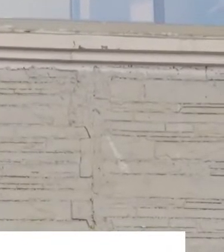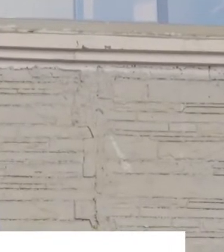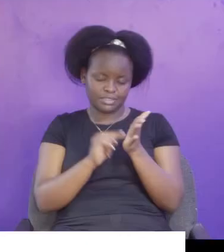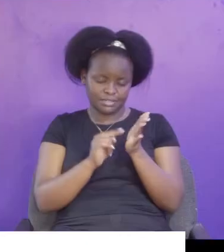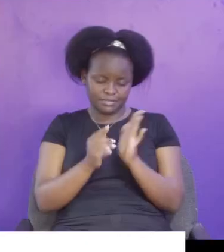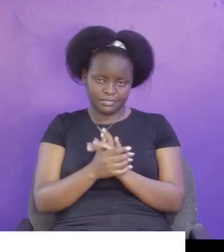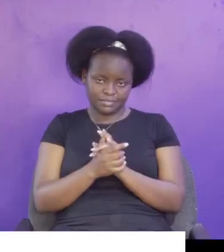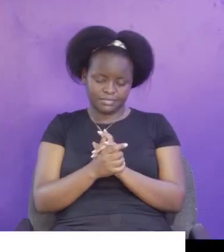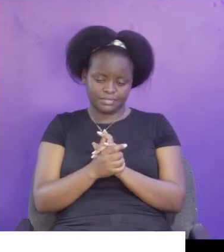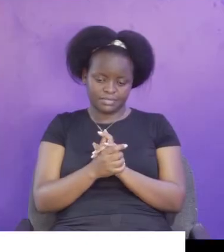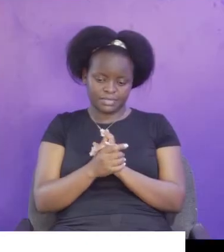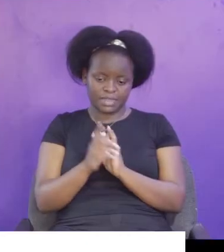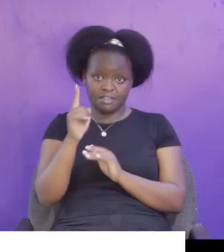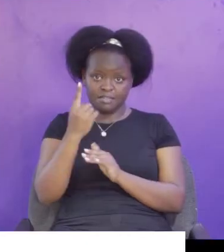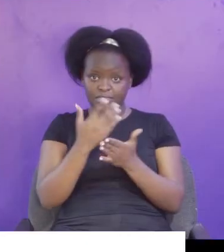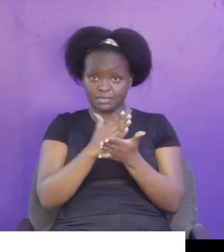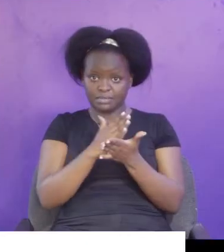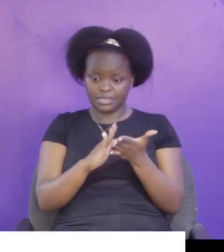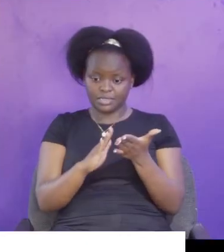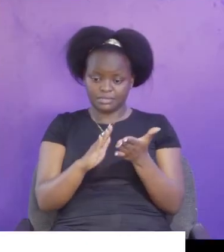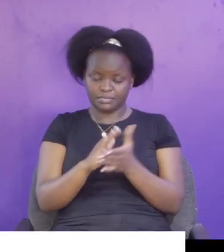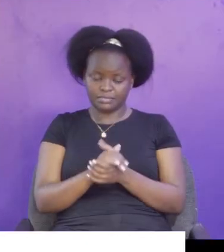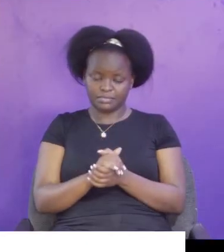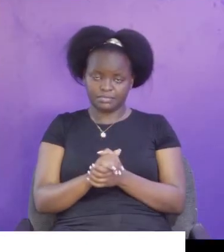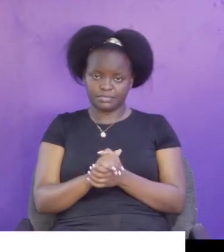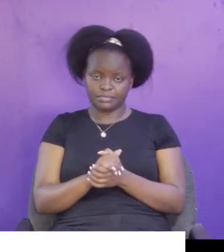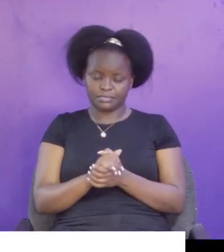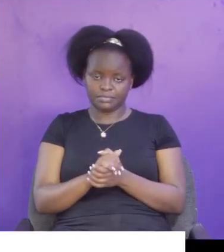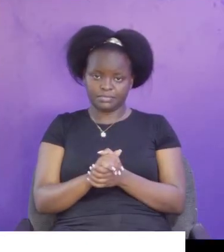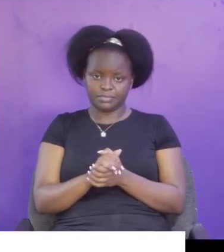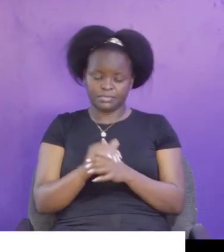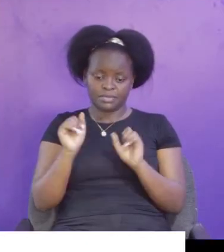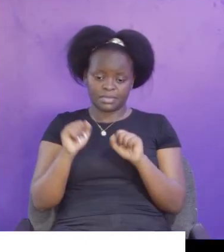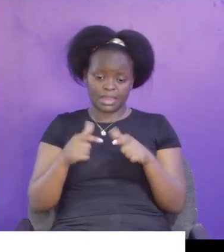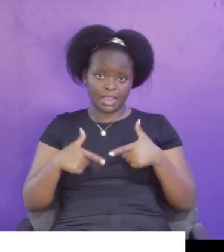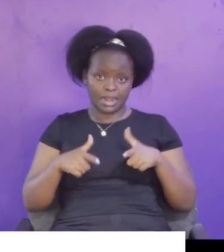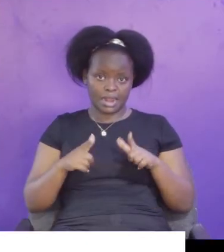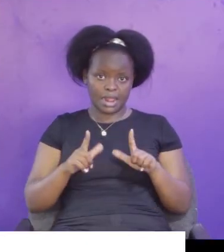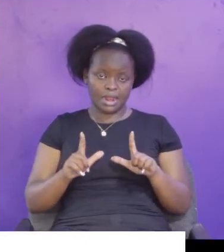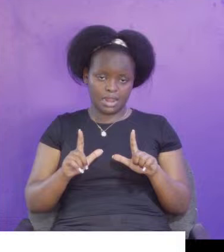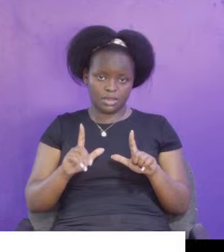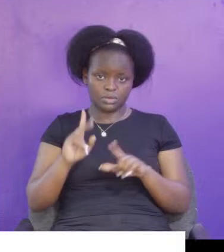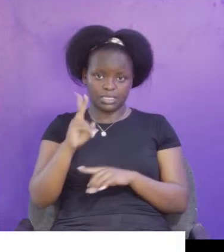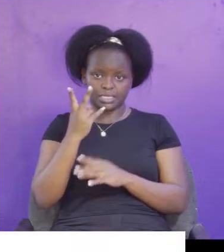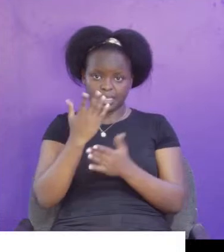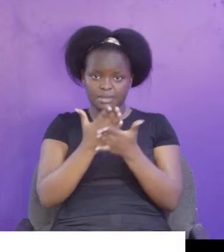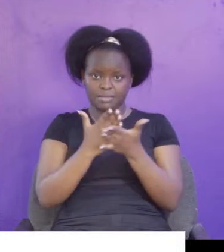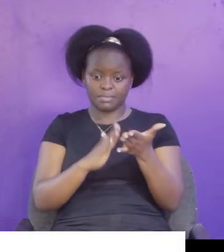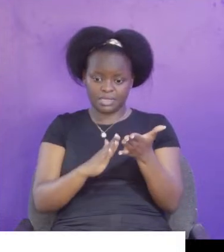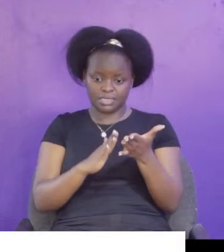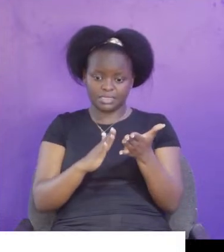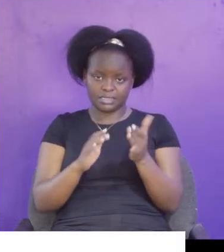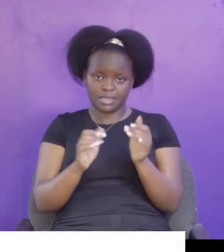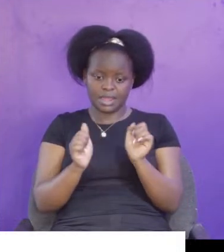first part, so that we can allow a second part that is going to take place